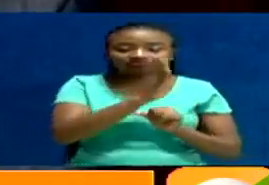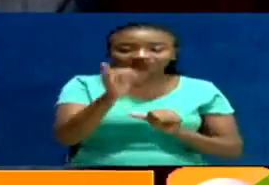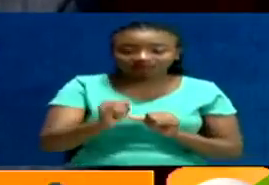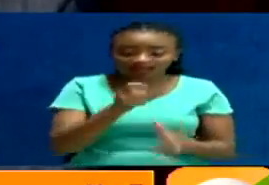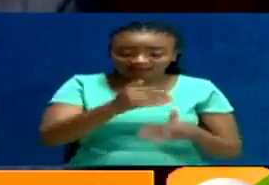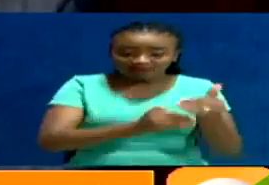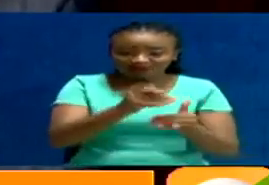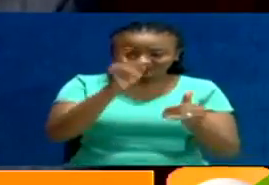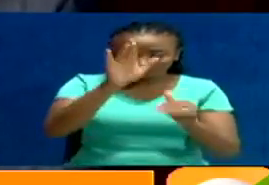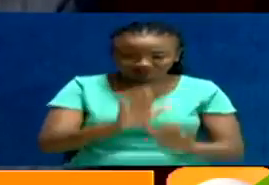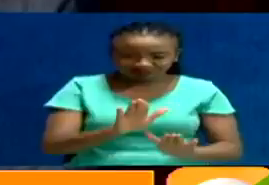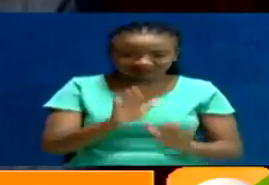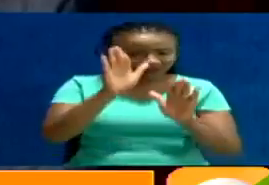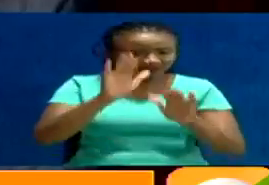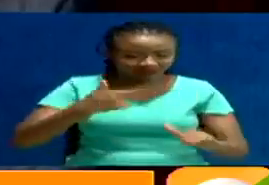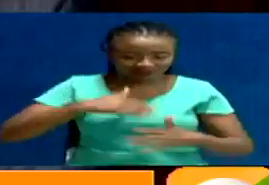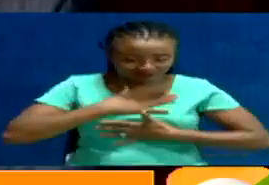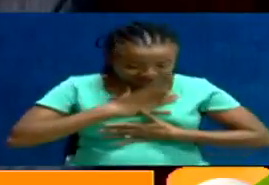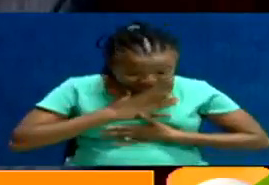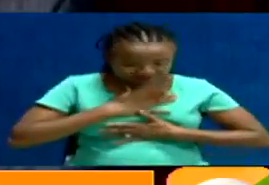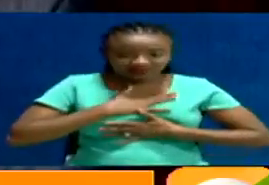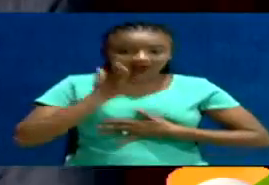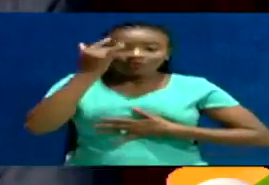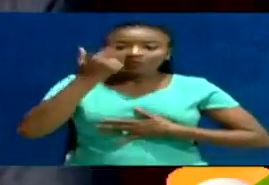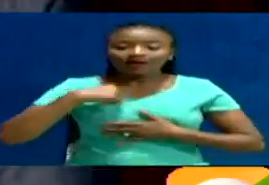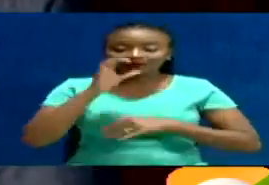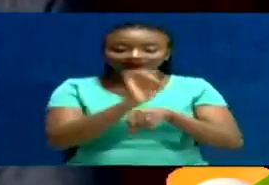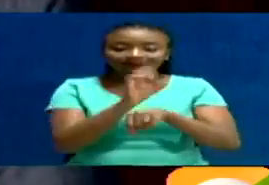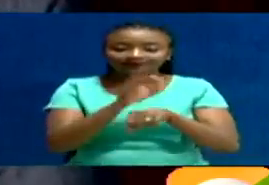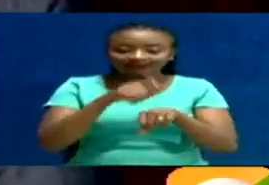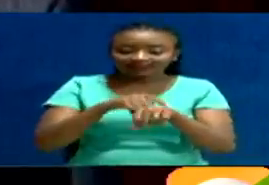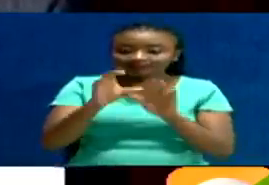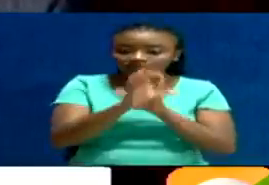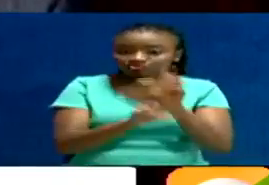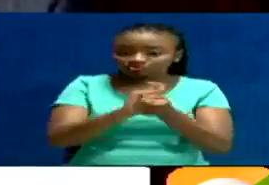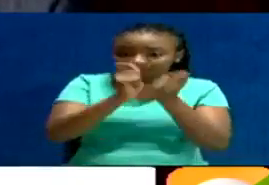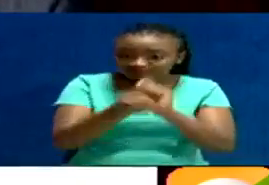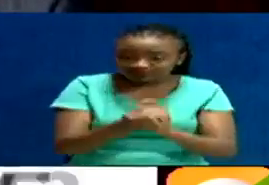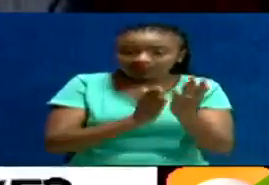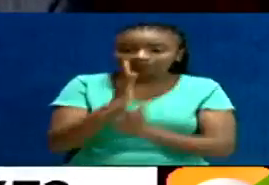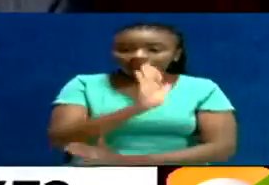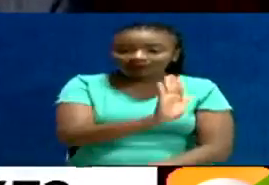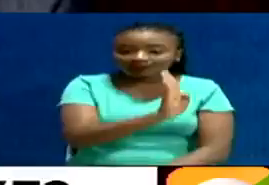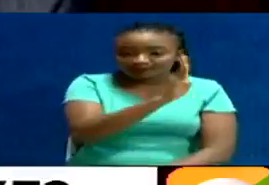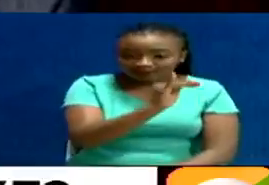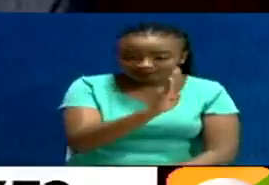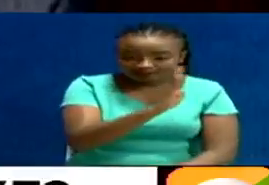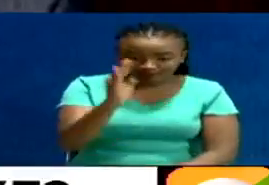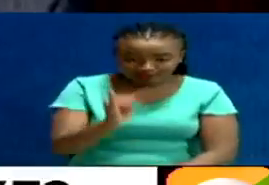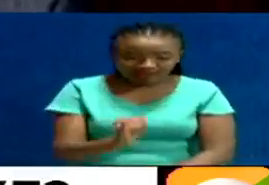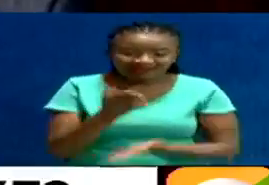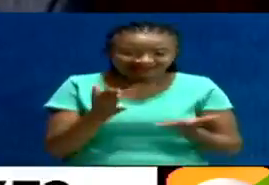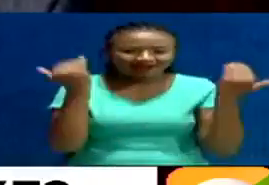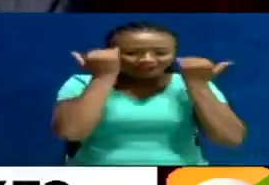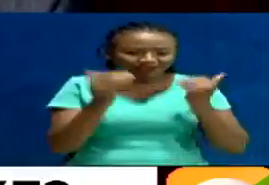respected. We advise that since a matter of constitutional reforms through BBI proposal changes is now